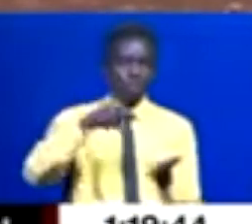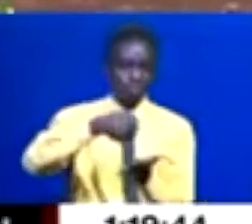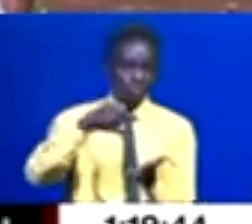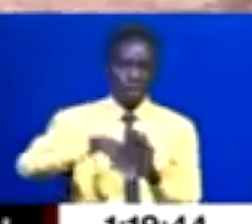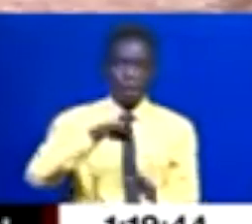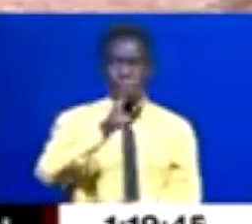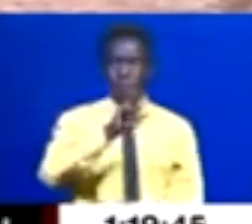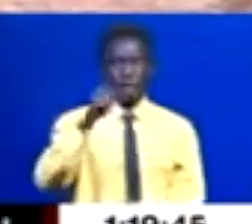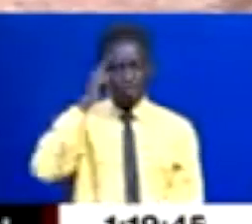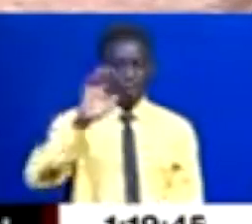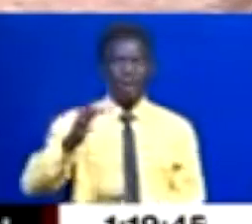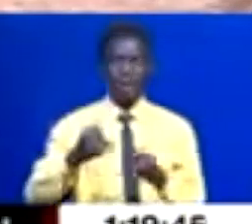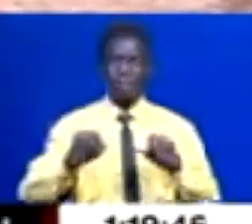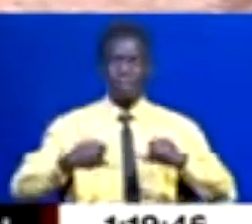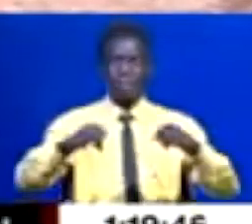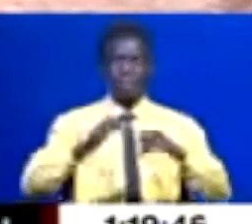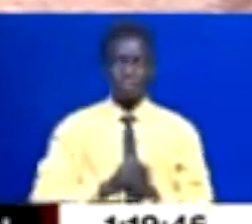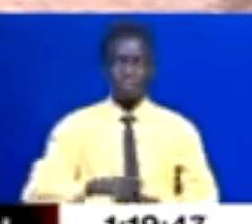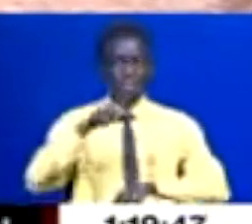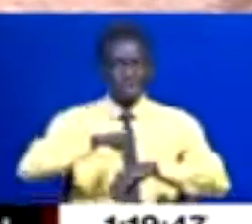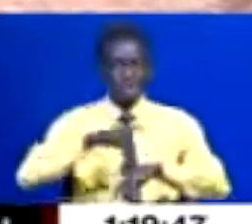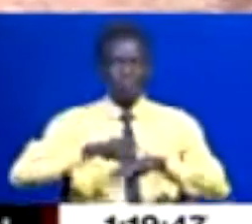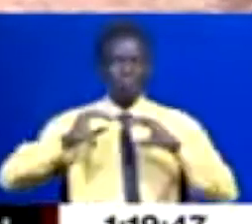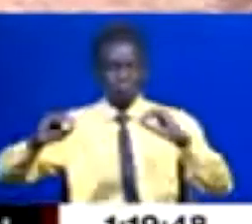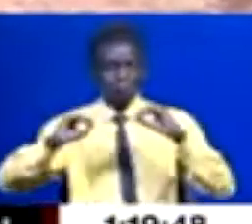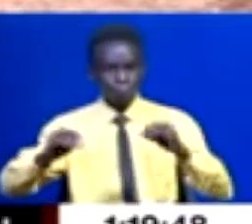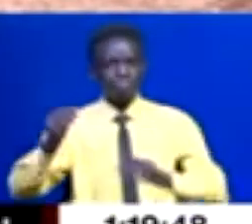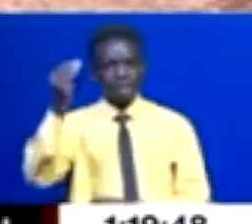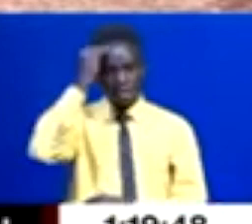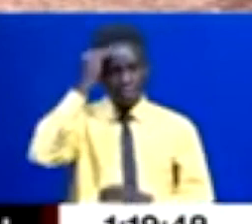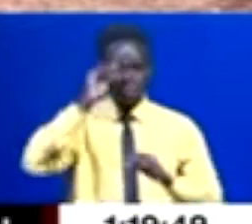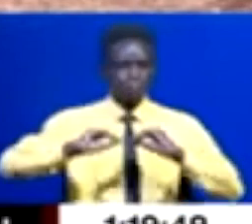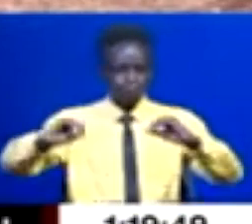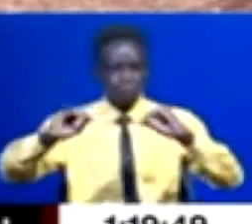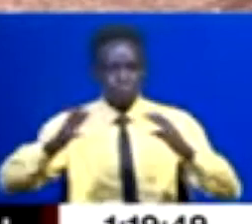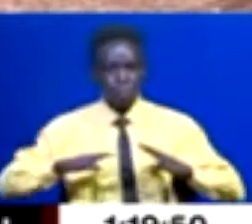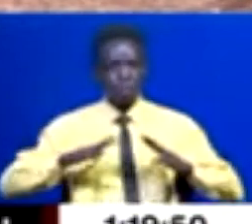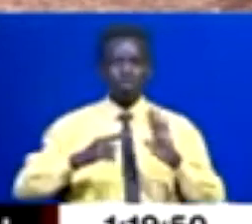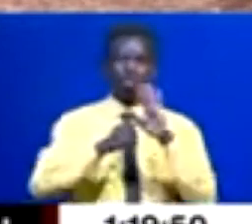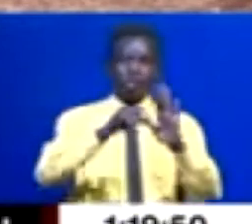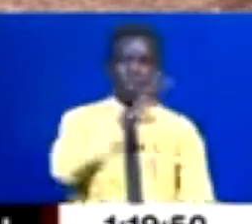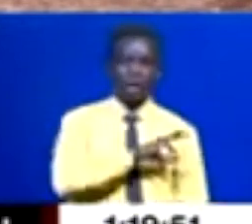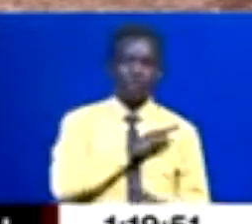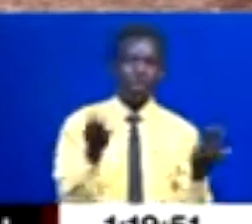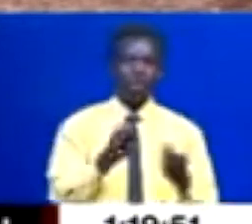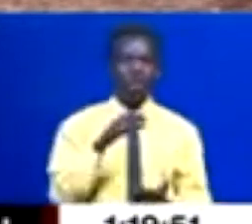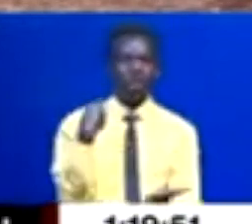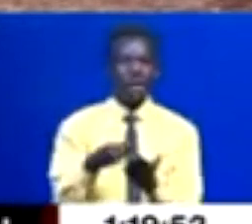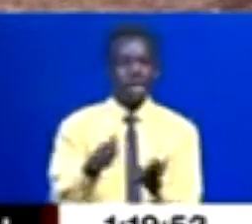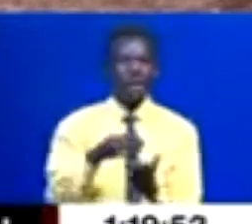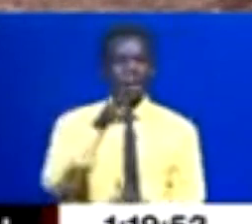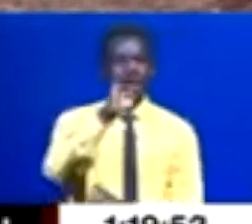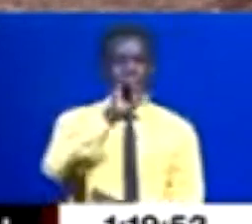implemented. The time to teach, to educate the people, to show them the benefits of the finance bill, socially